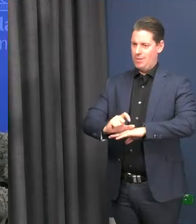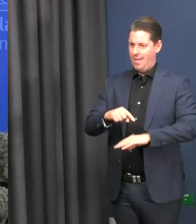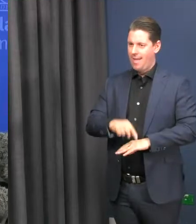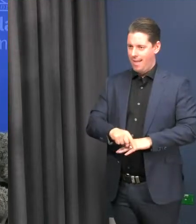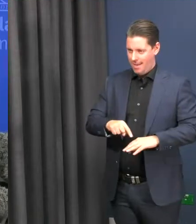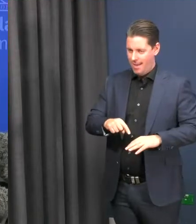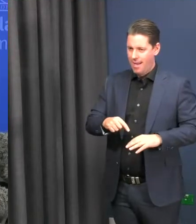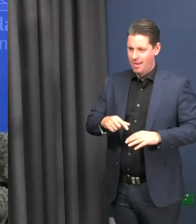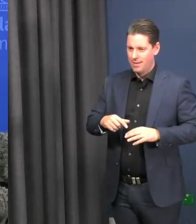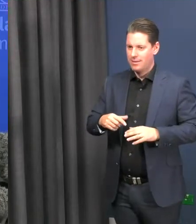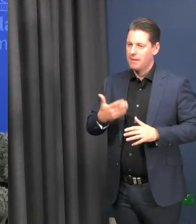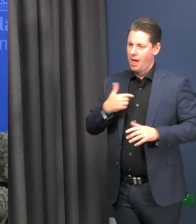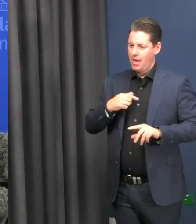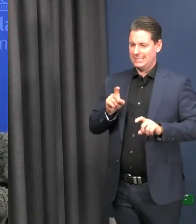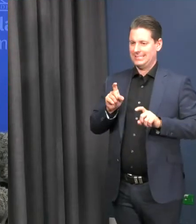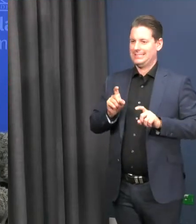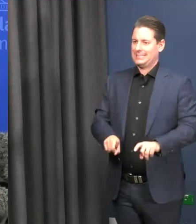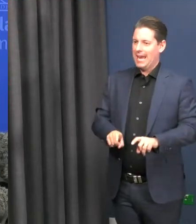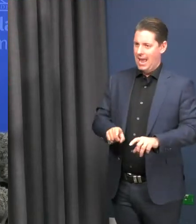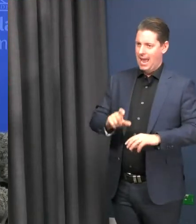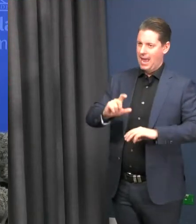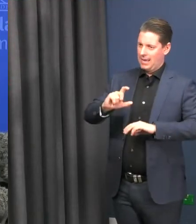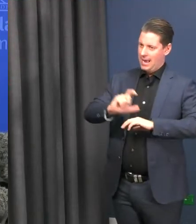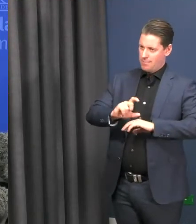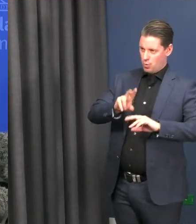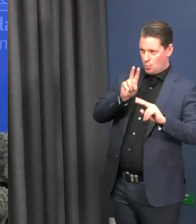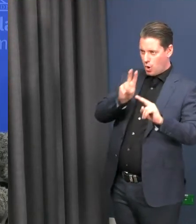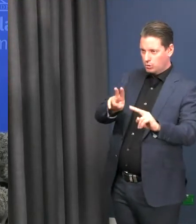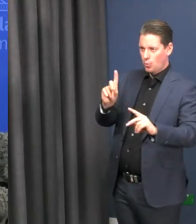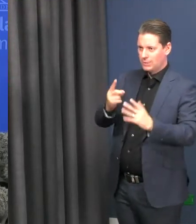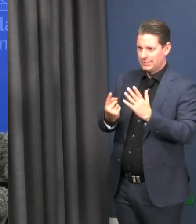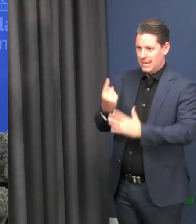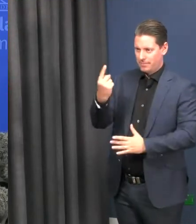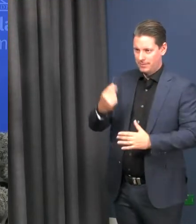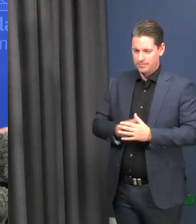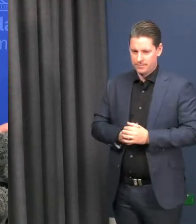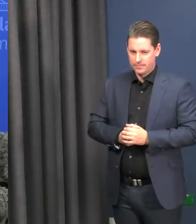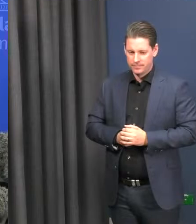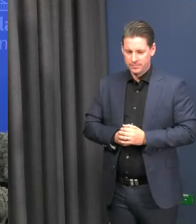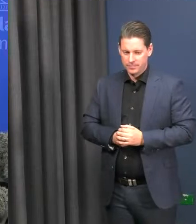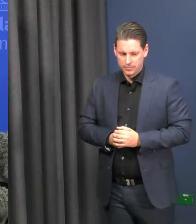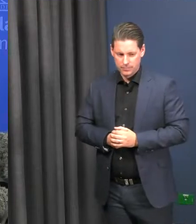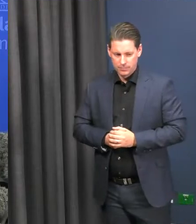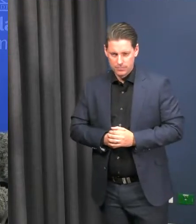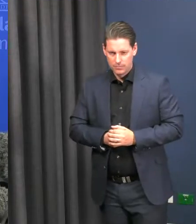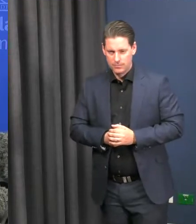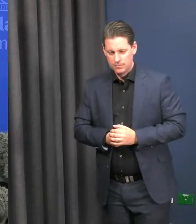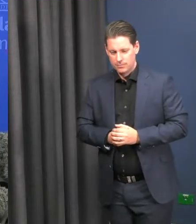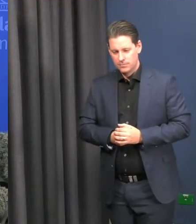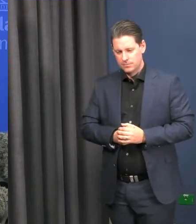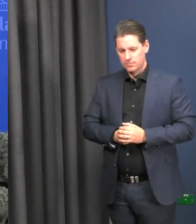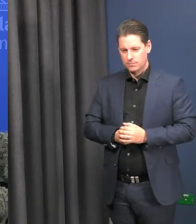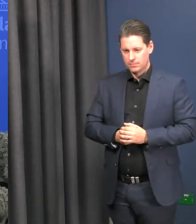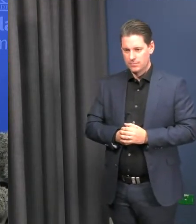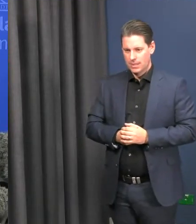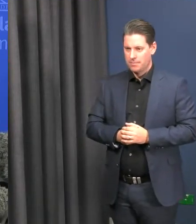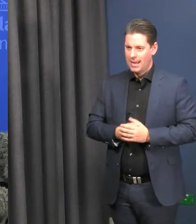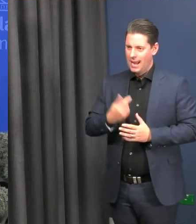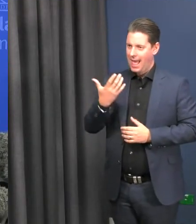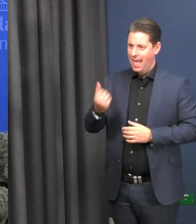happening nationally there at NEMA, but our Minister we've been in touch with as well has been on the